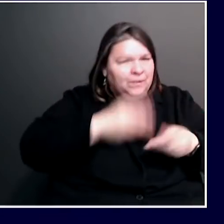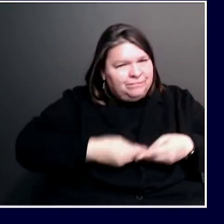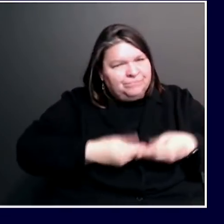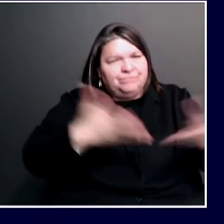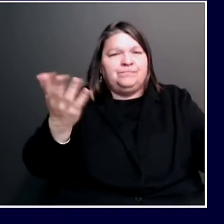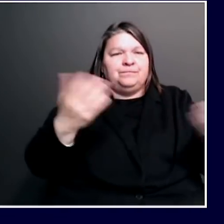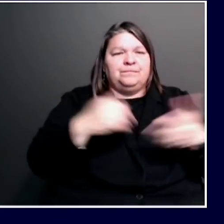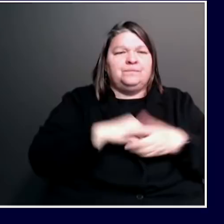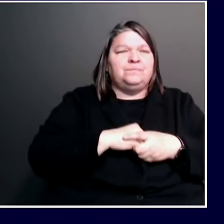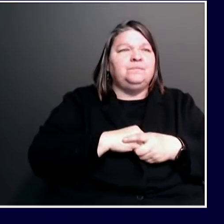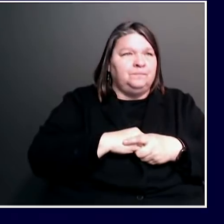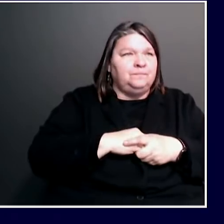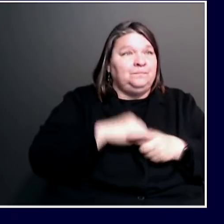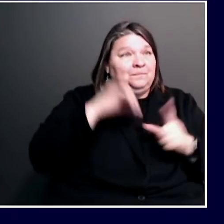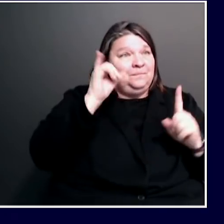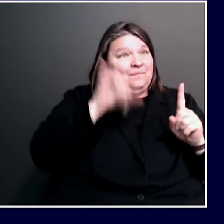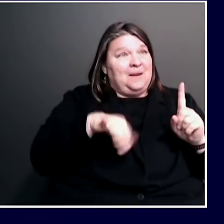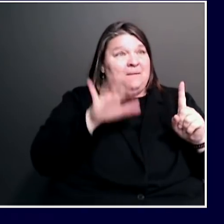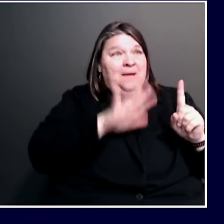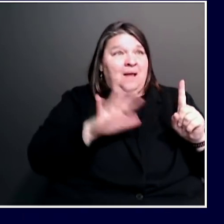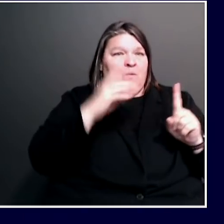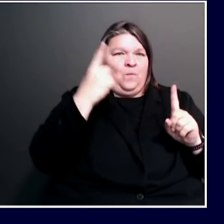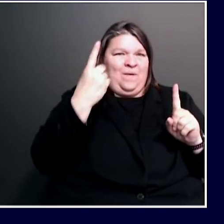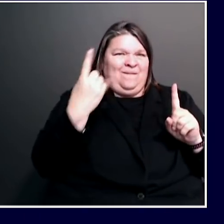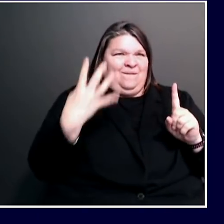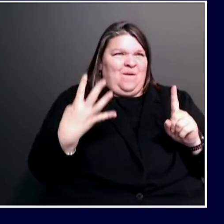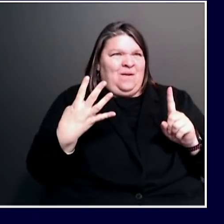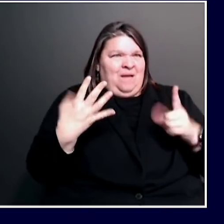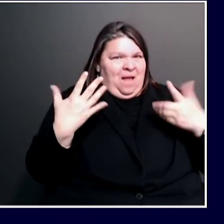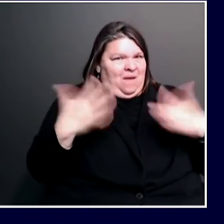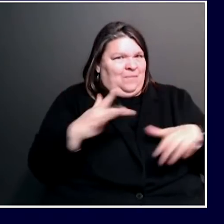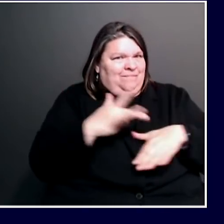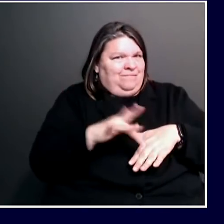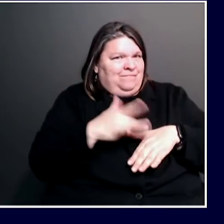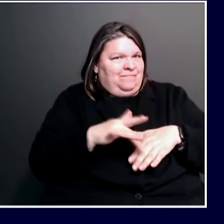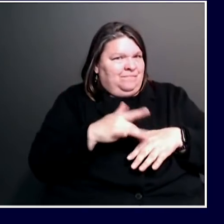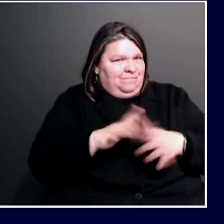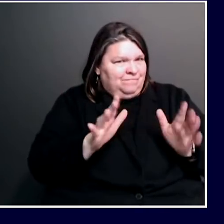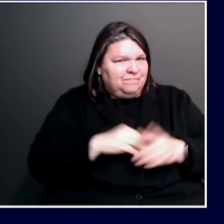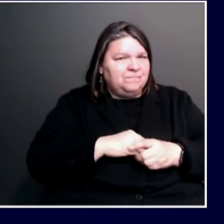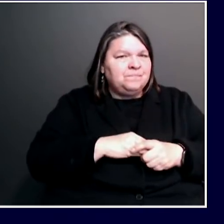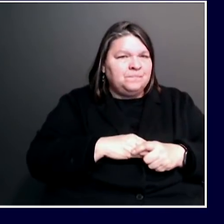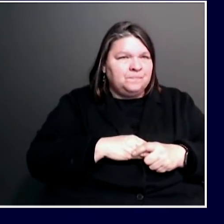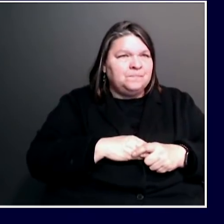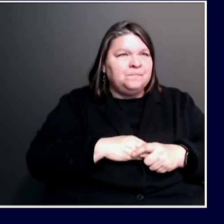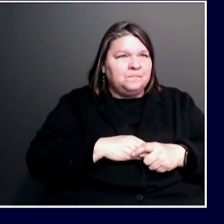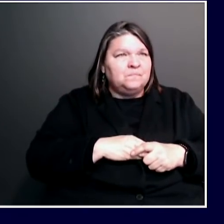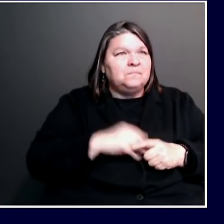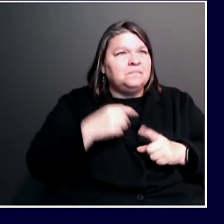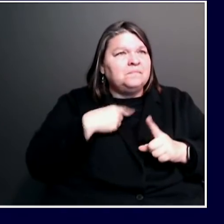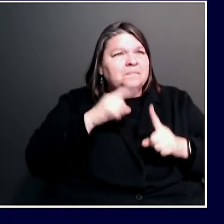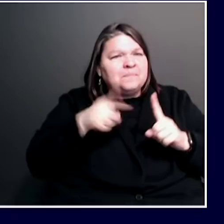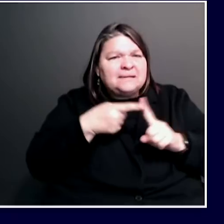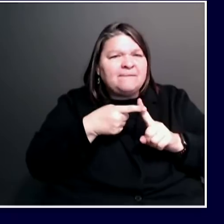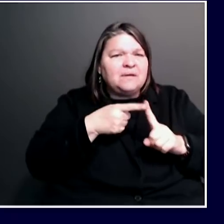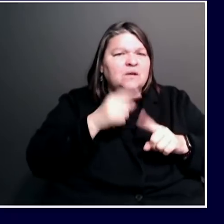this month-long pilot. We urge Maine residents, especially those in rural areas, to go to